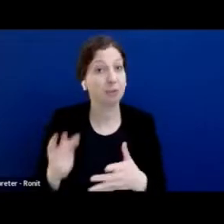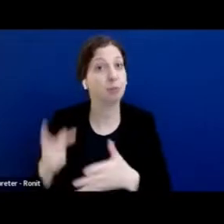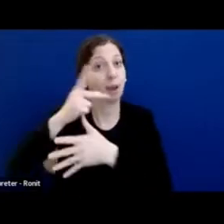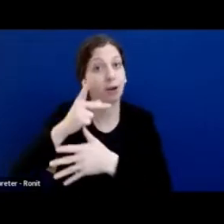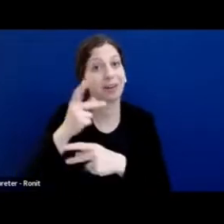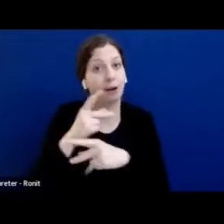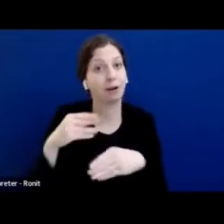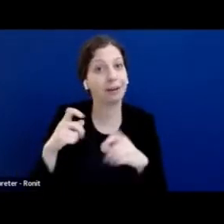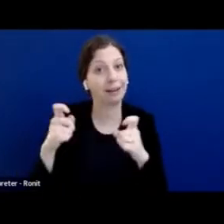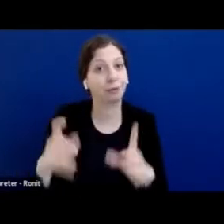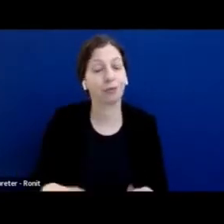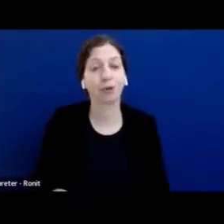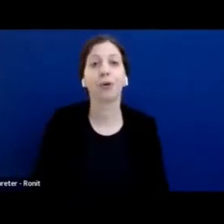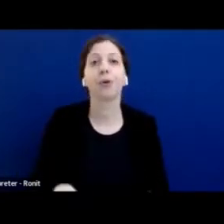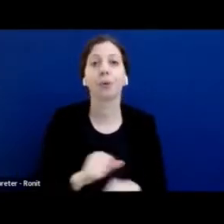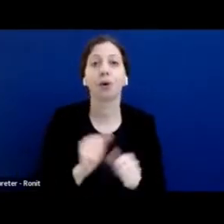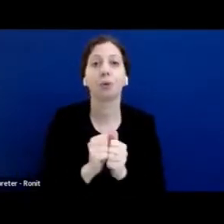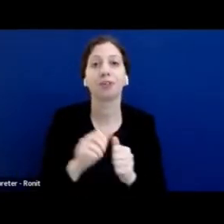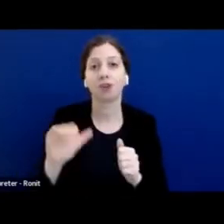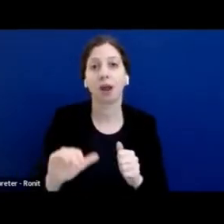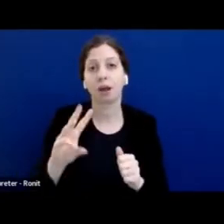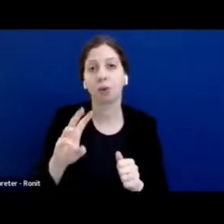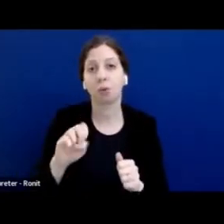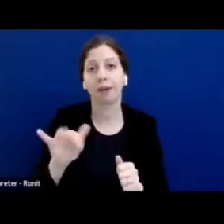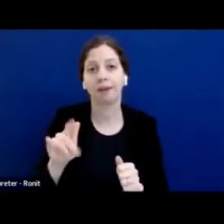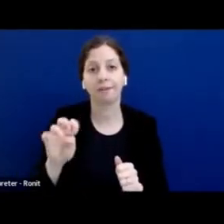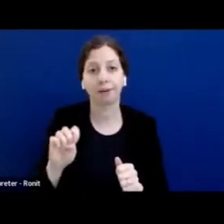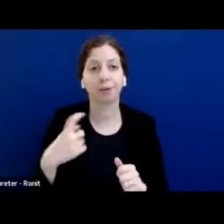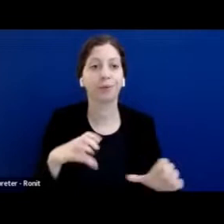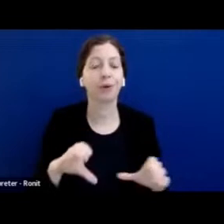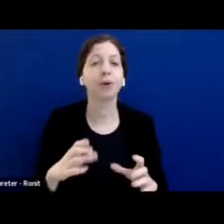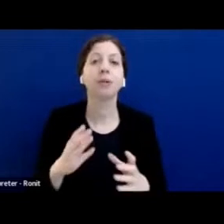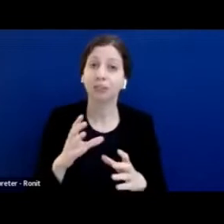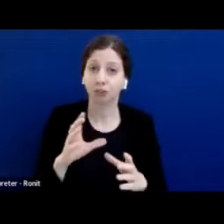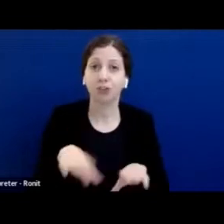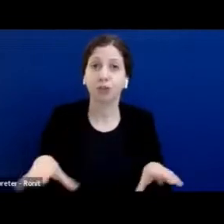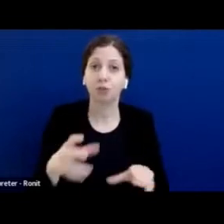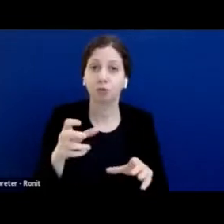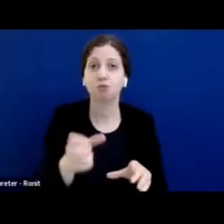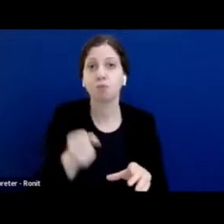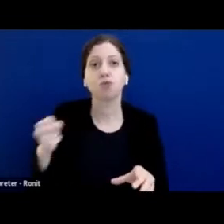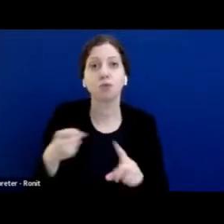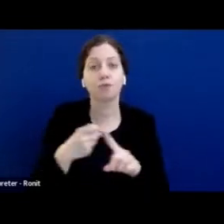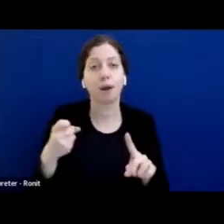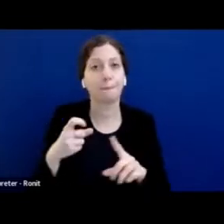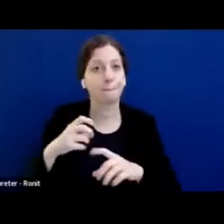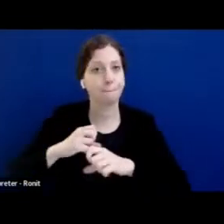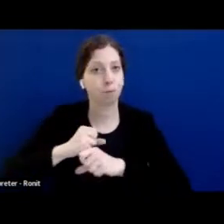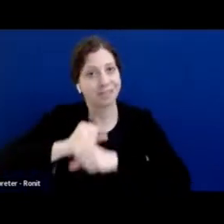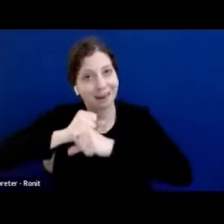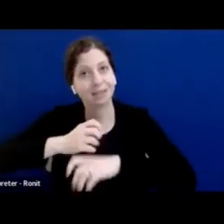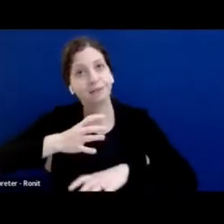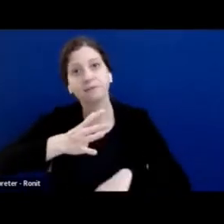of the work with child welfare that we've done, and we have had children that have actually been removed from their protective parent, from their protective